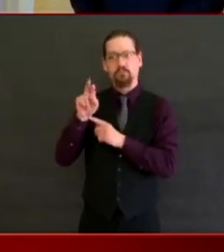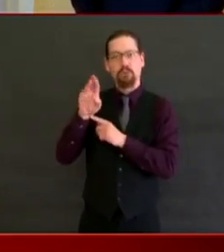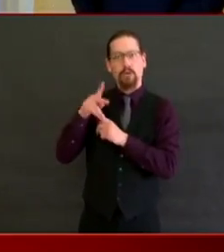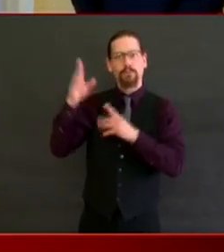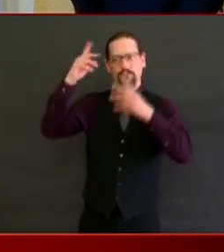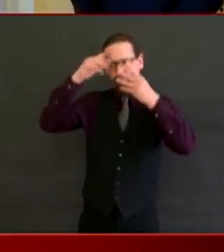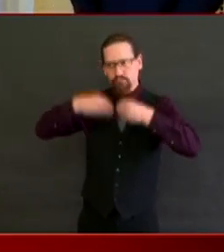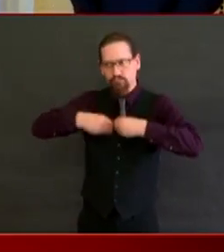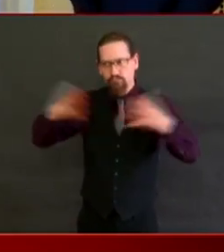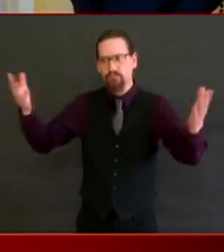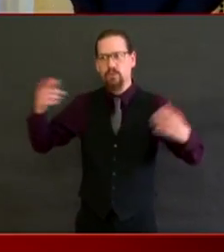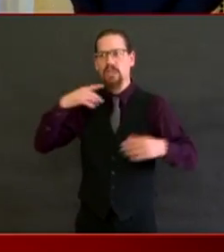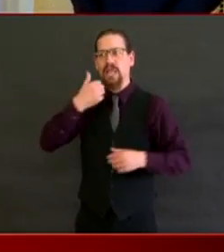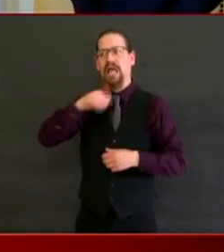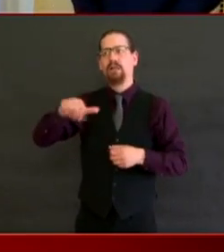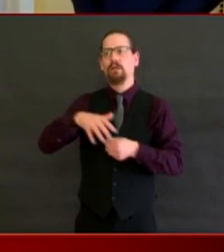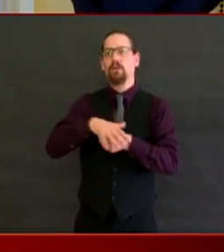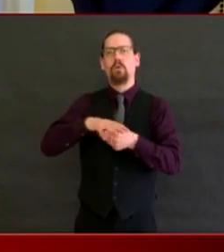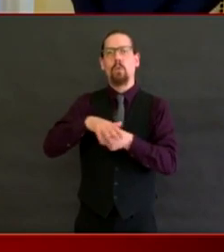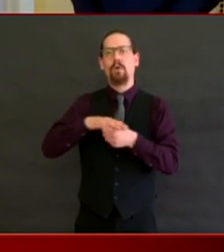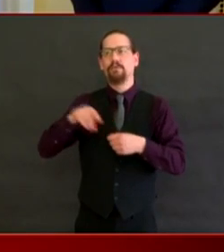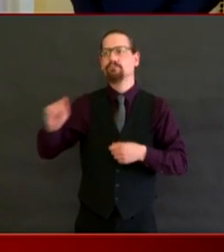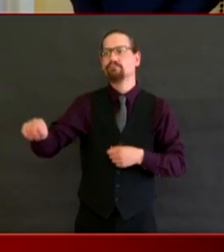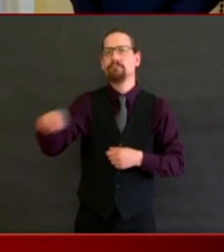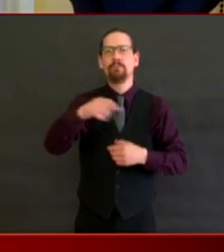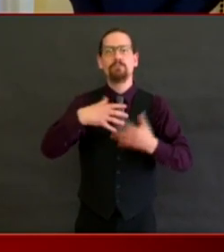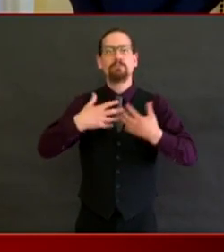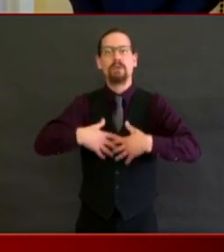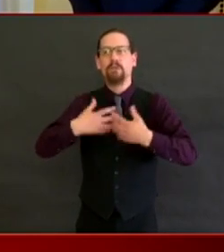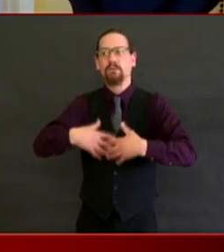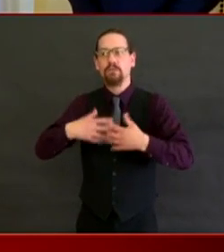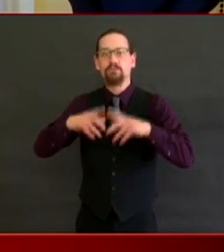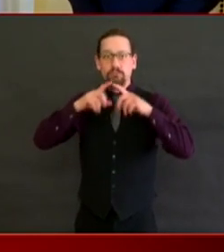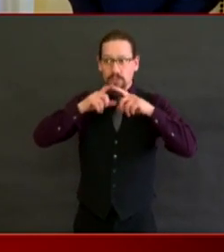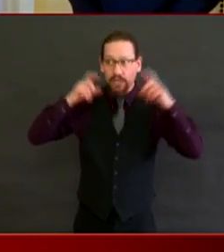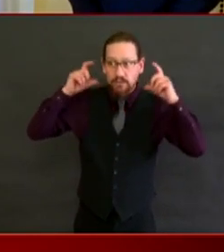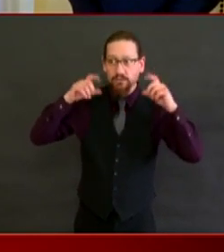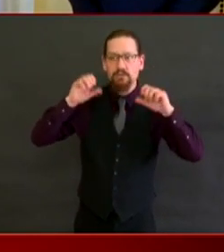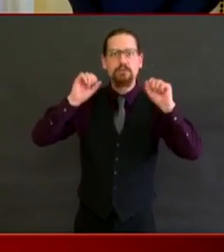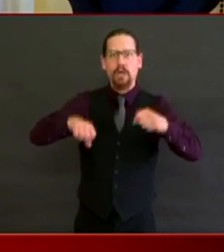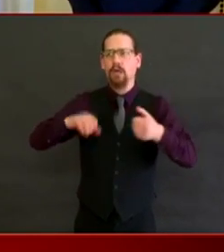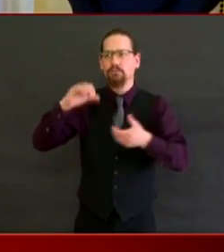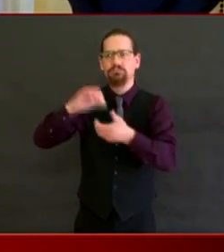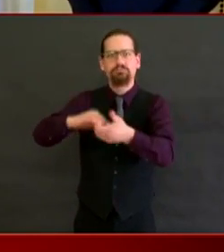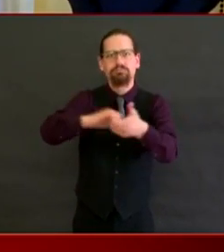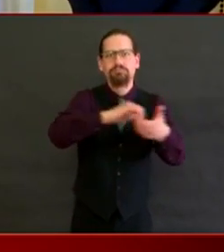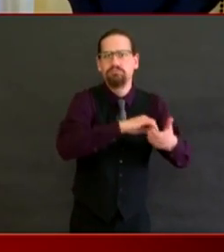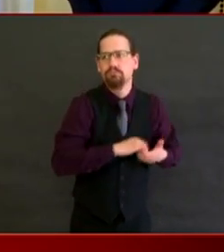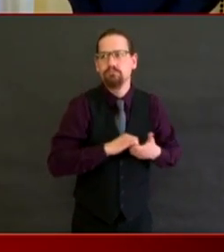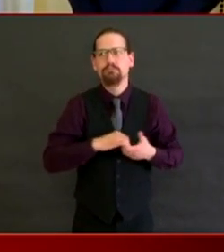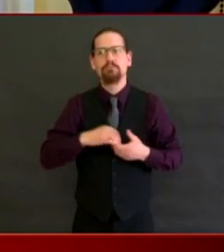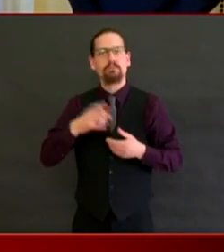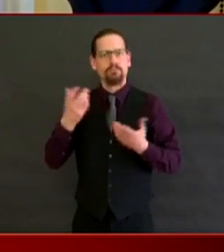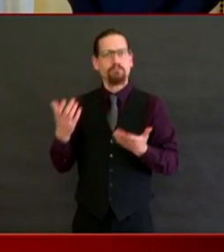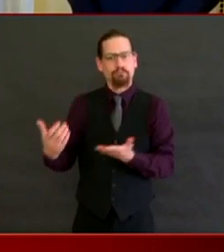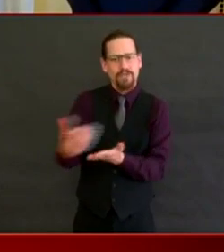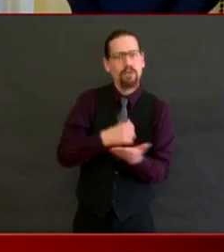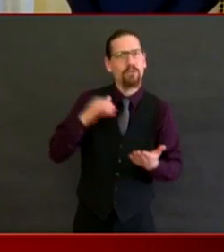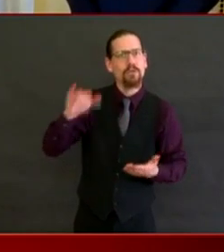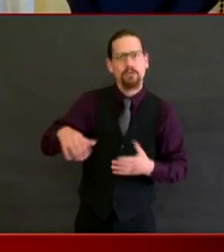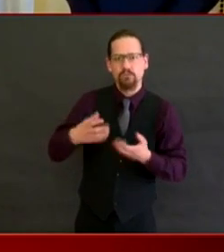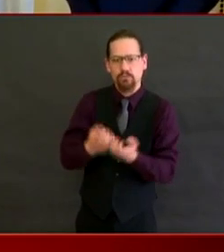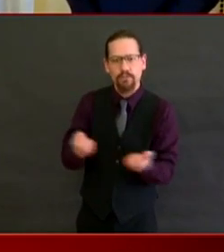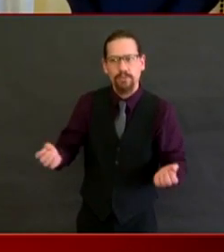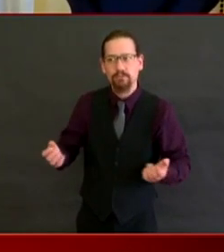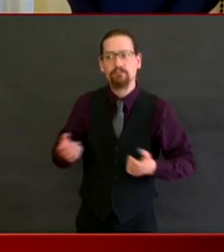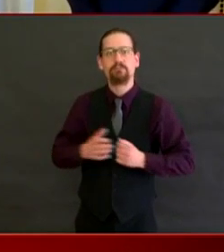locally? Can we form a coalition or drive? Yeah, thank you. We do have some companies making what I would call